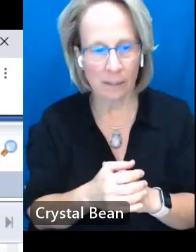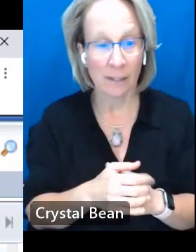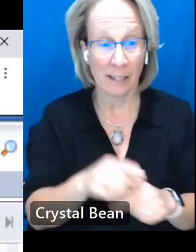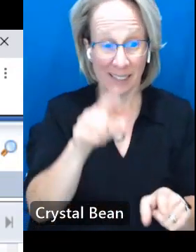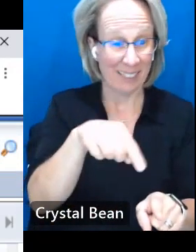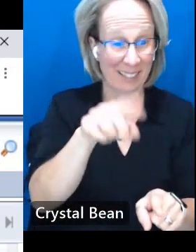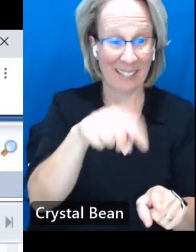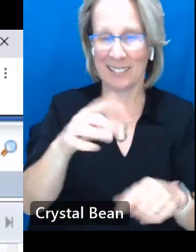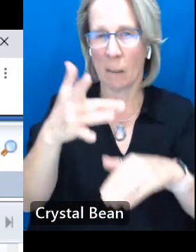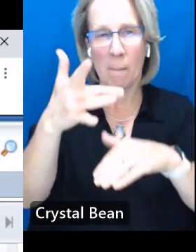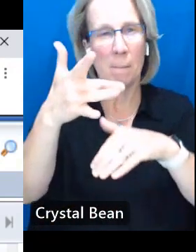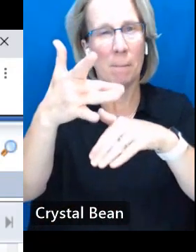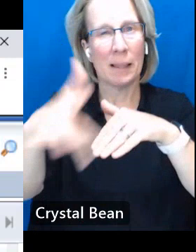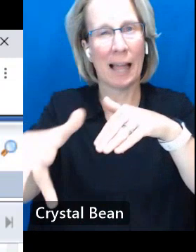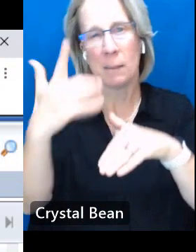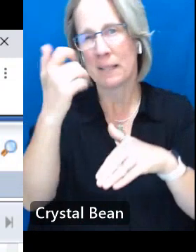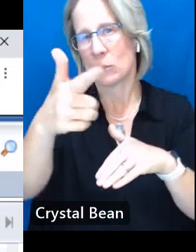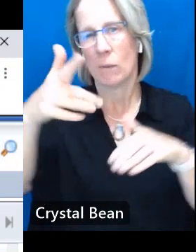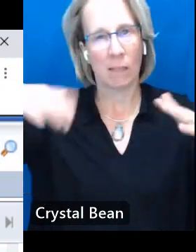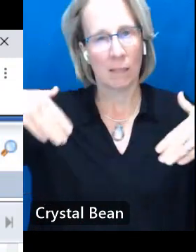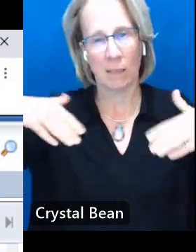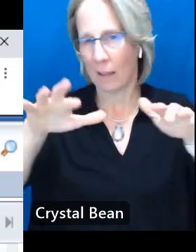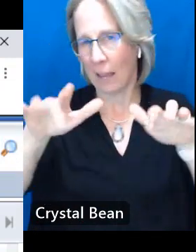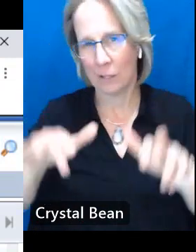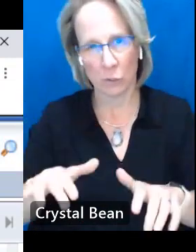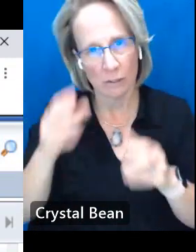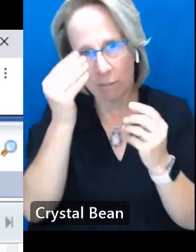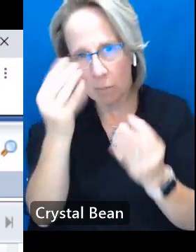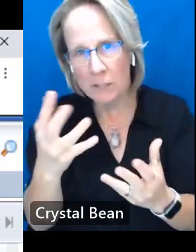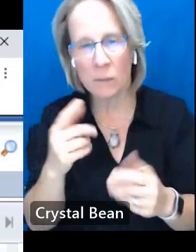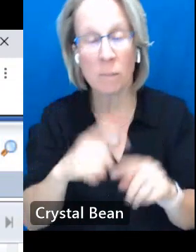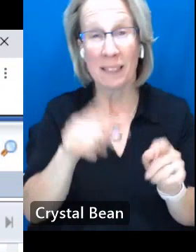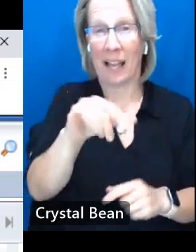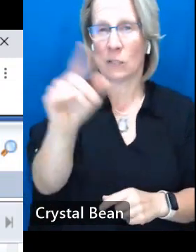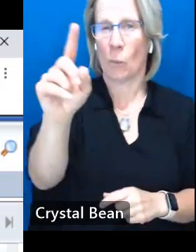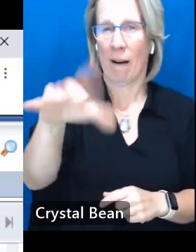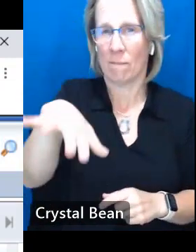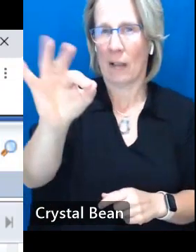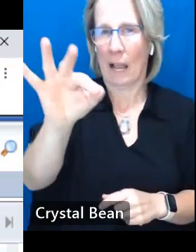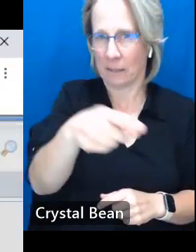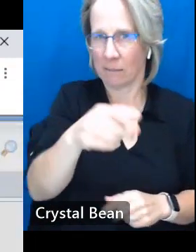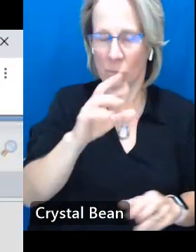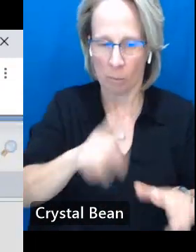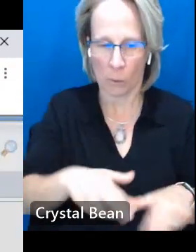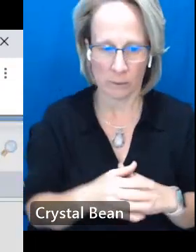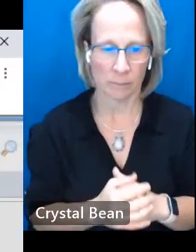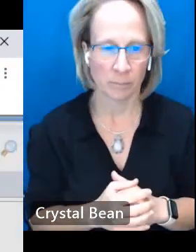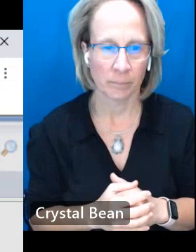in that data yet. But that's where you find all your reports. And you just run them